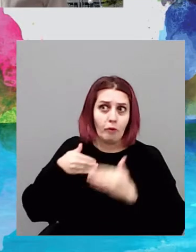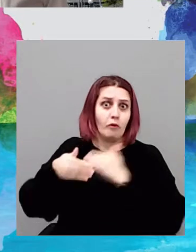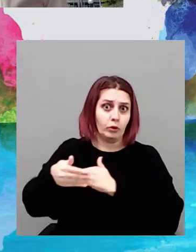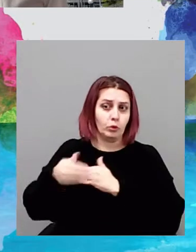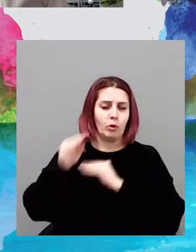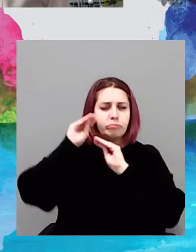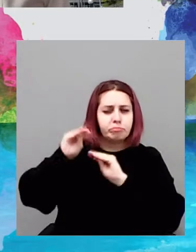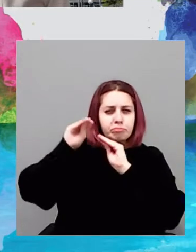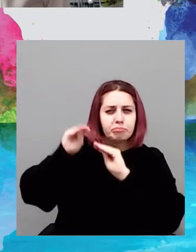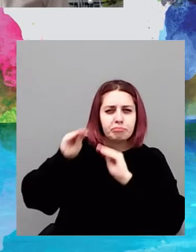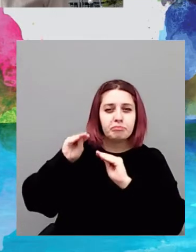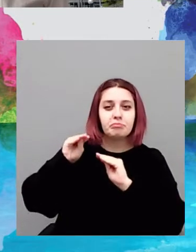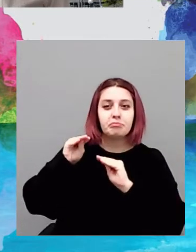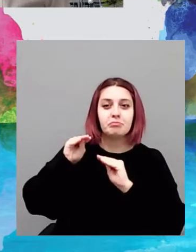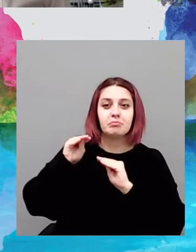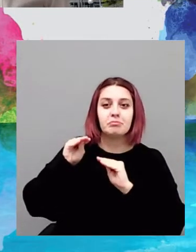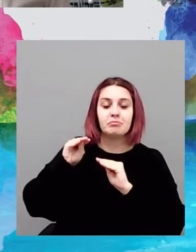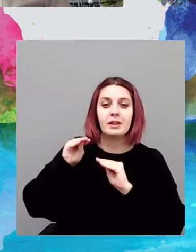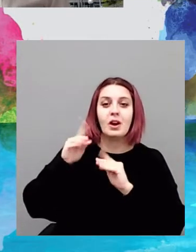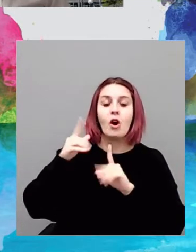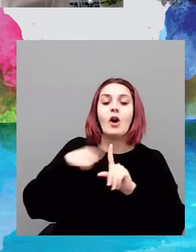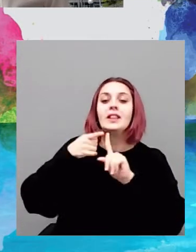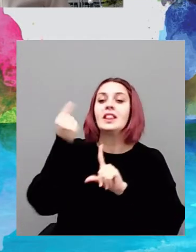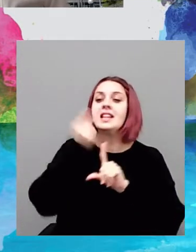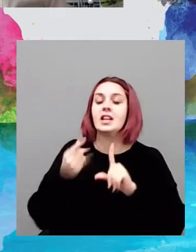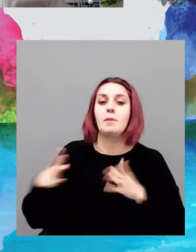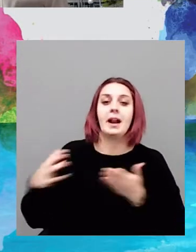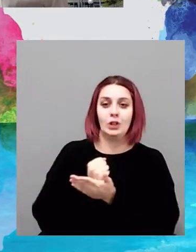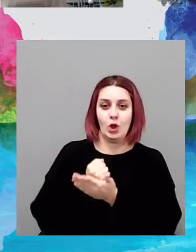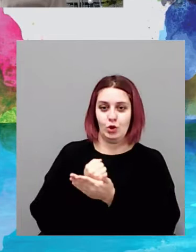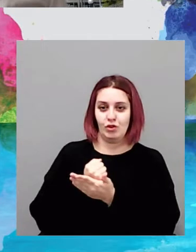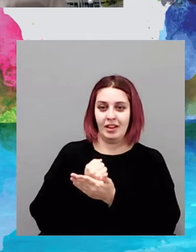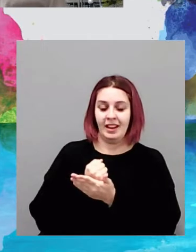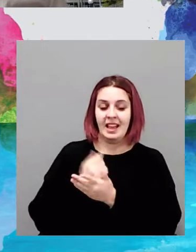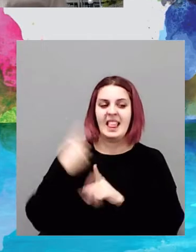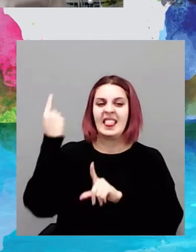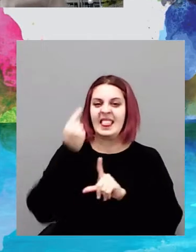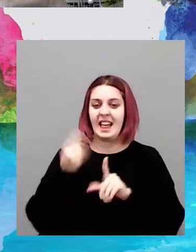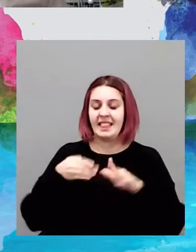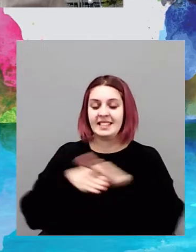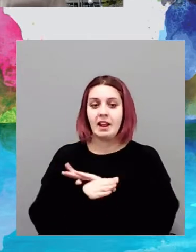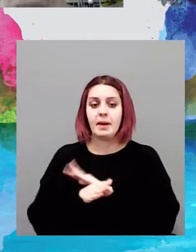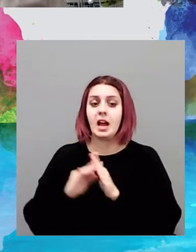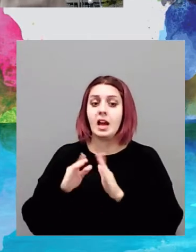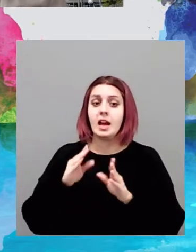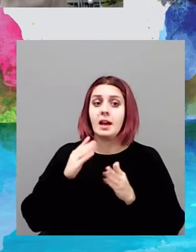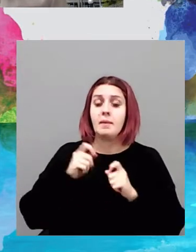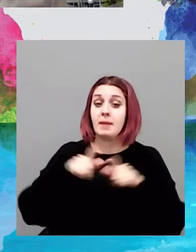who are active now or in the future, and they design for all, for